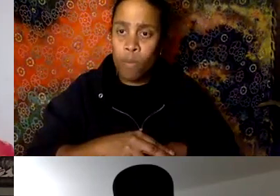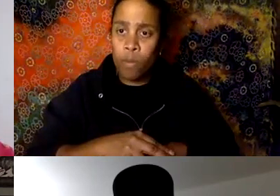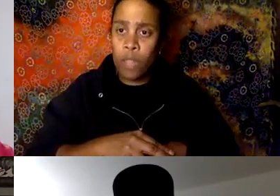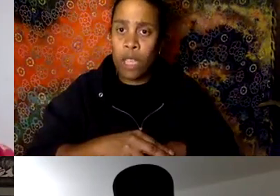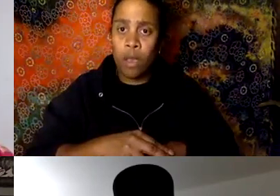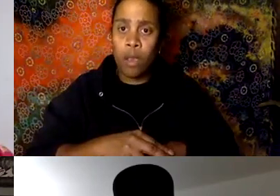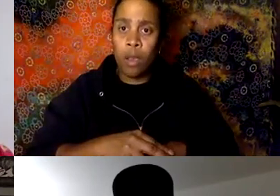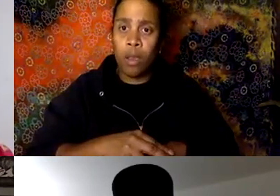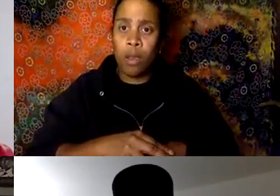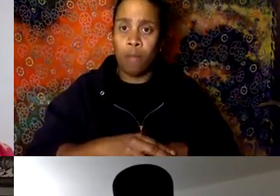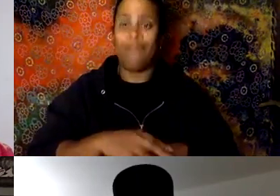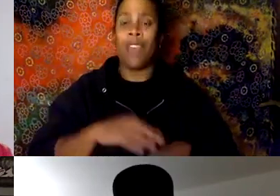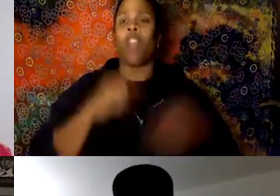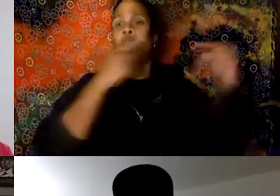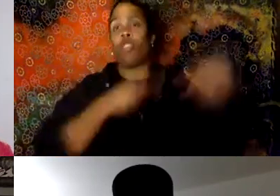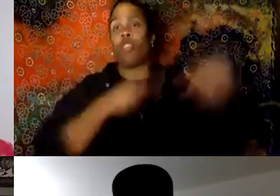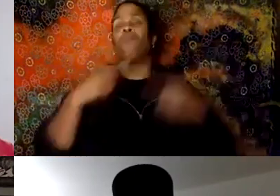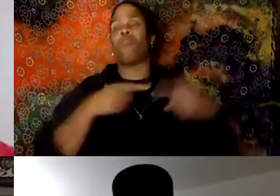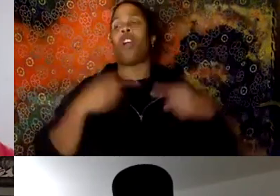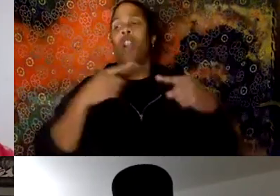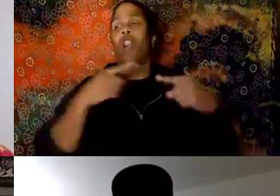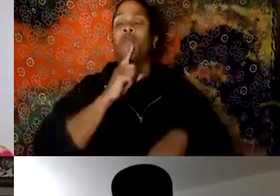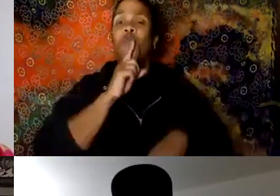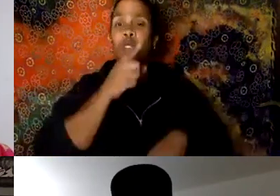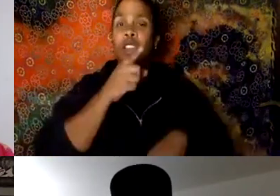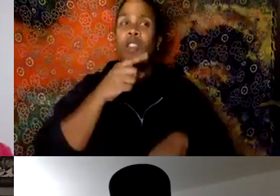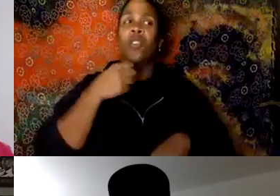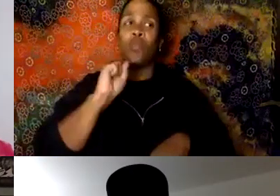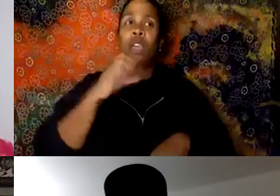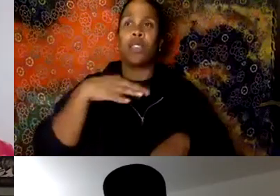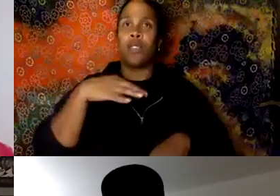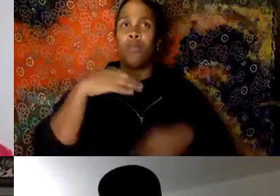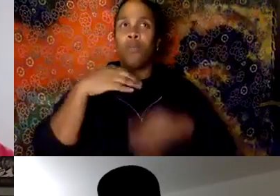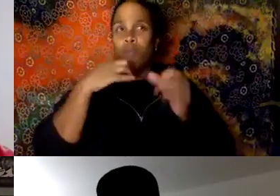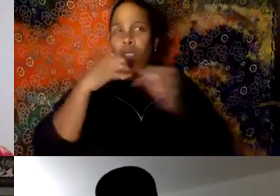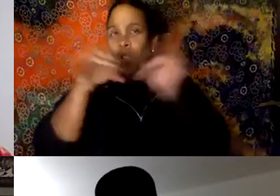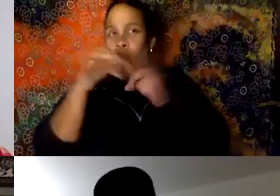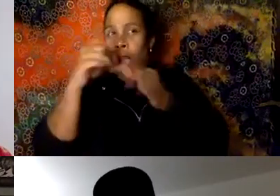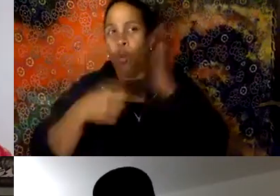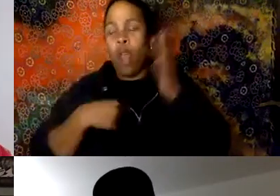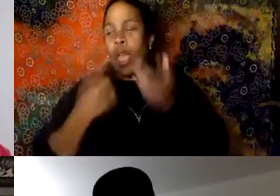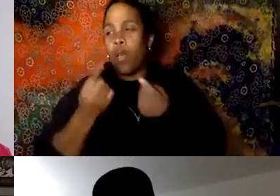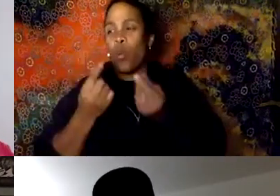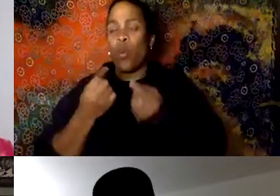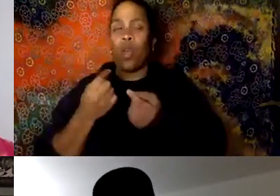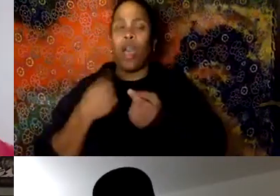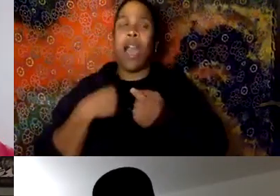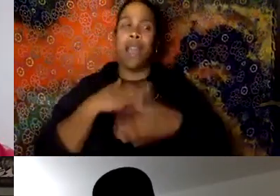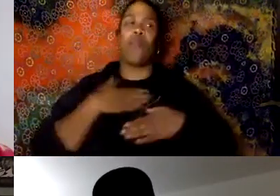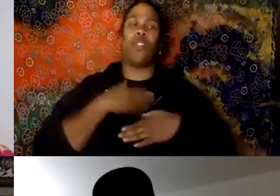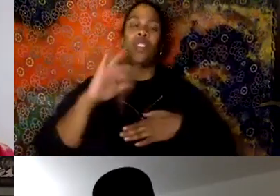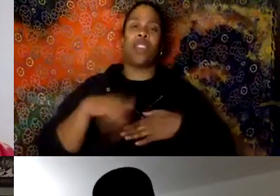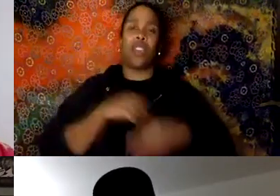struggle has been real trying to define what the heck I do. So I appreciate that.